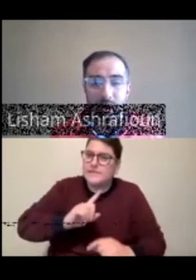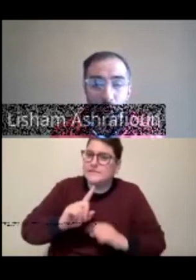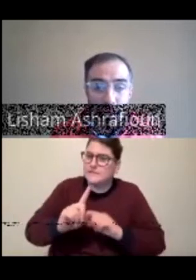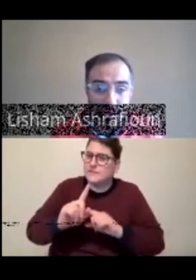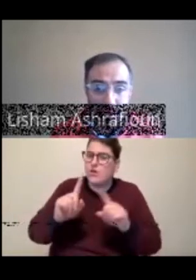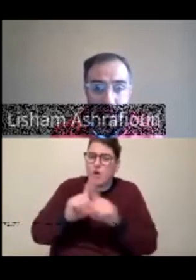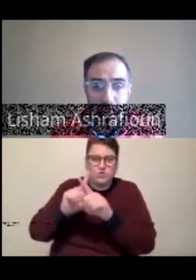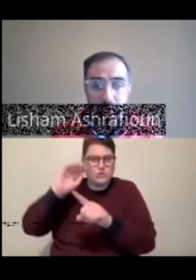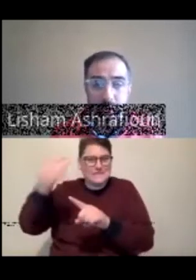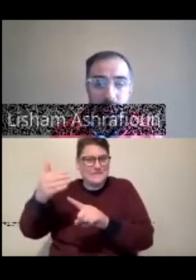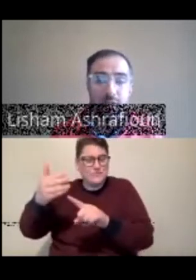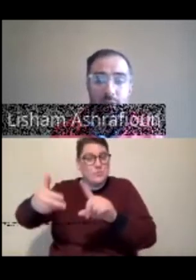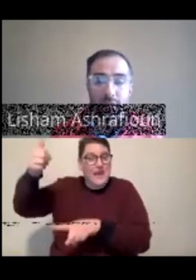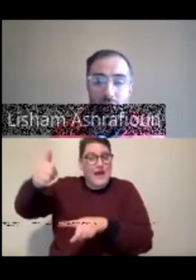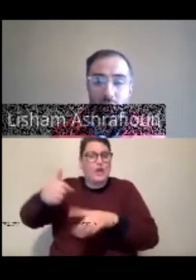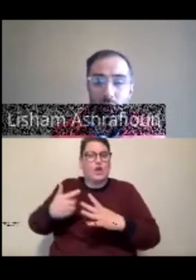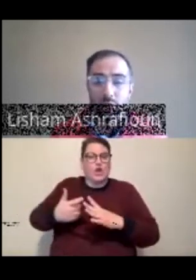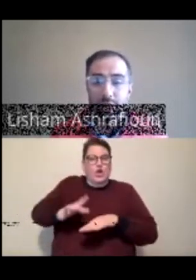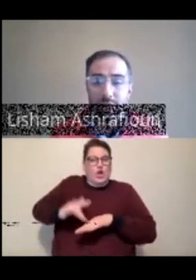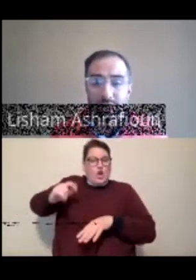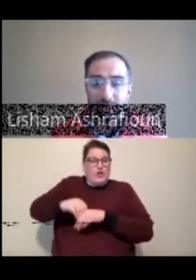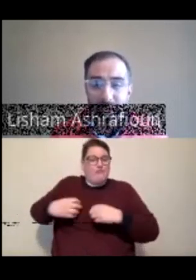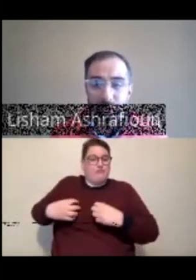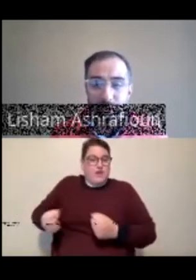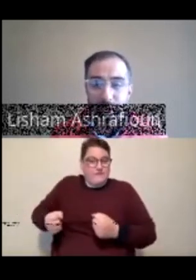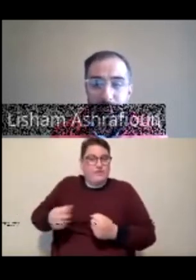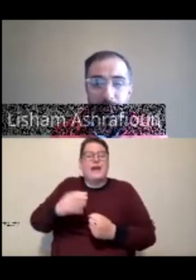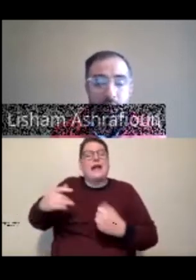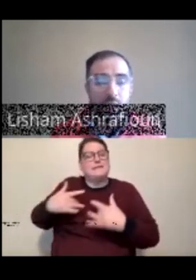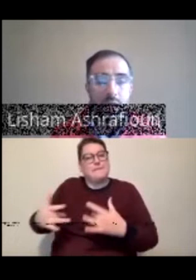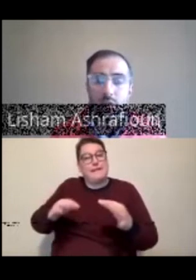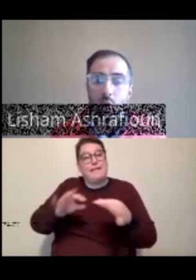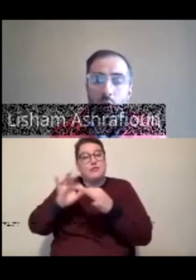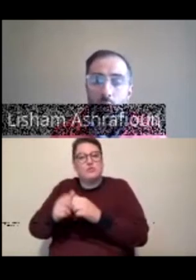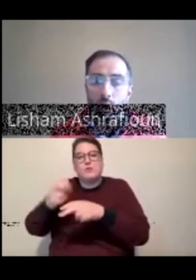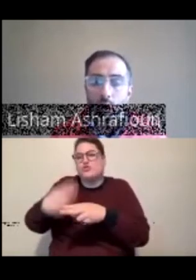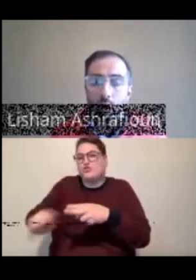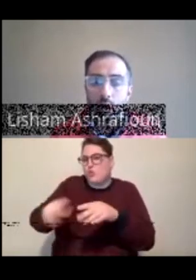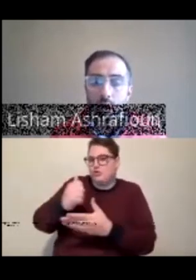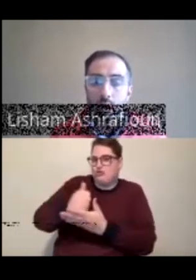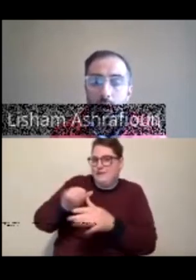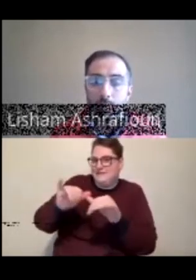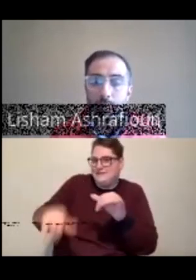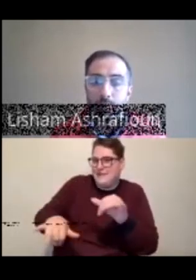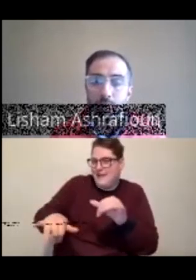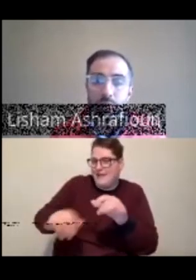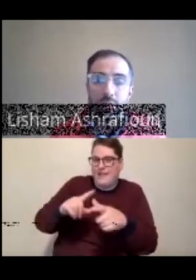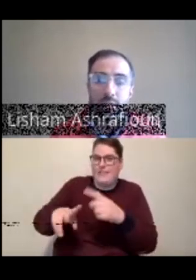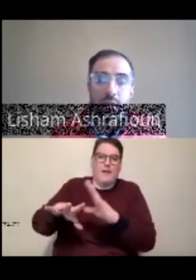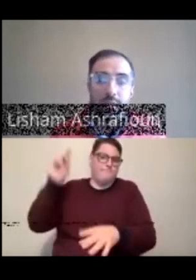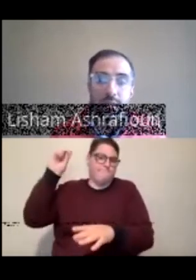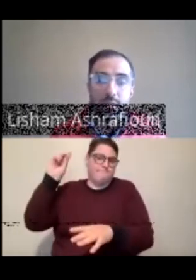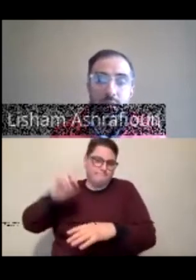higher earlier in recovery and also predicts a shorter length of stay in treatment. And so overall,